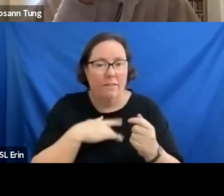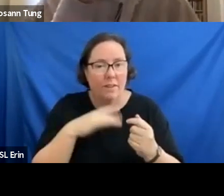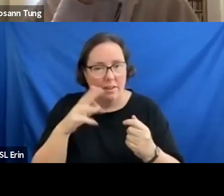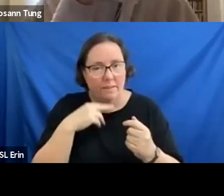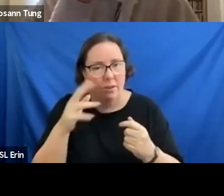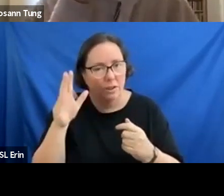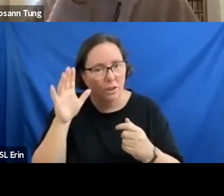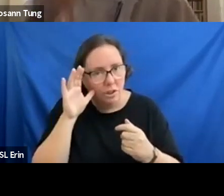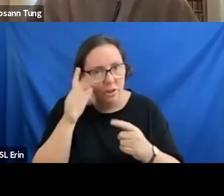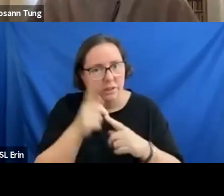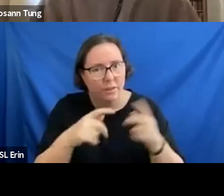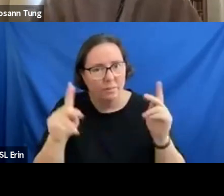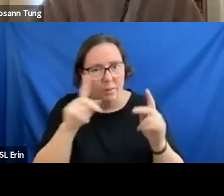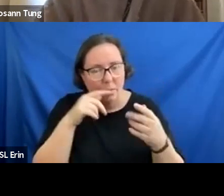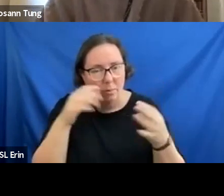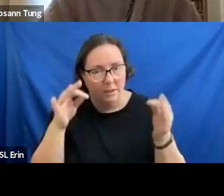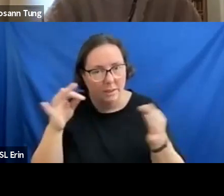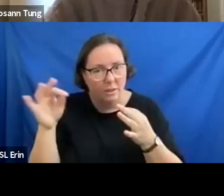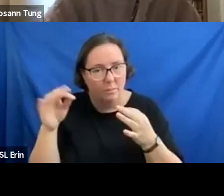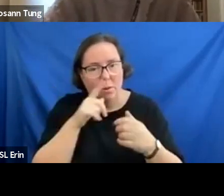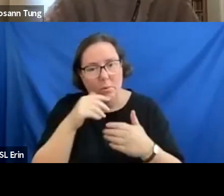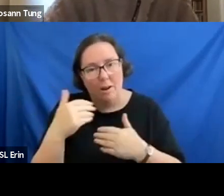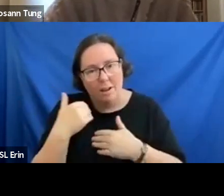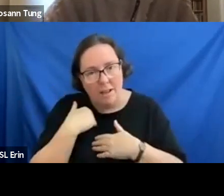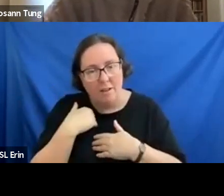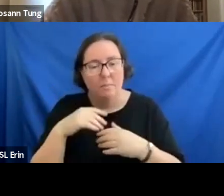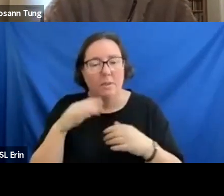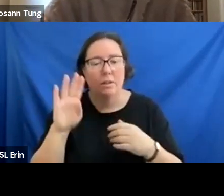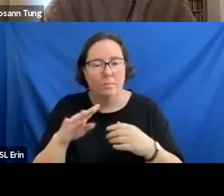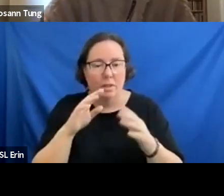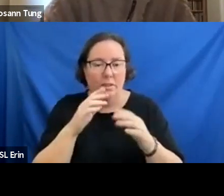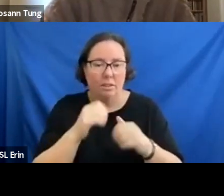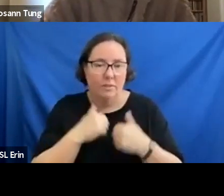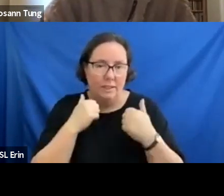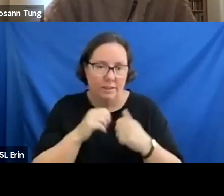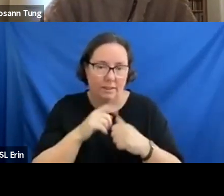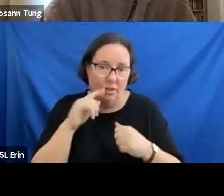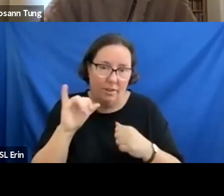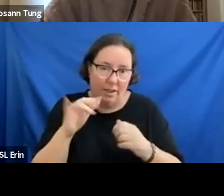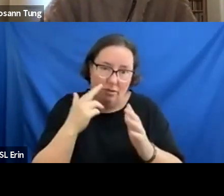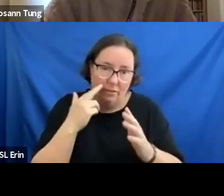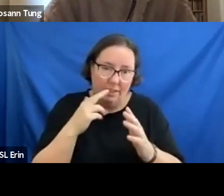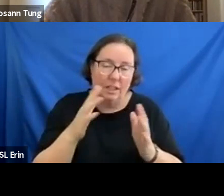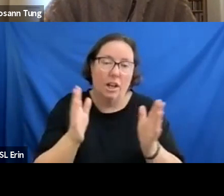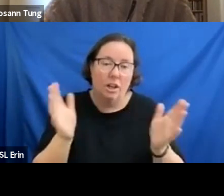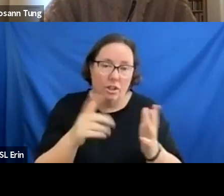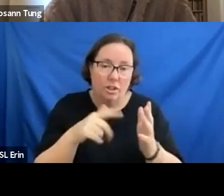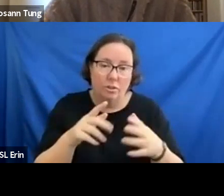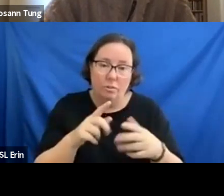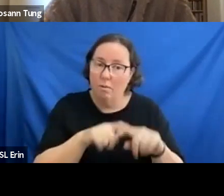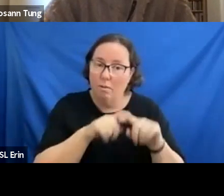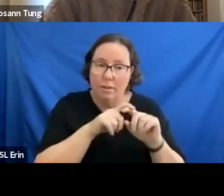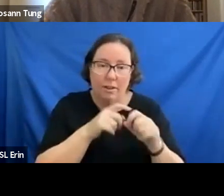heard by decision makers who are actually accountable to the residents of Boston. For that reason, I urge the task force to hold off